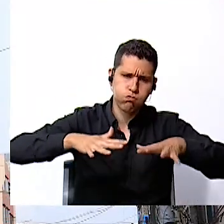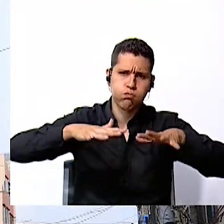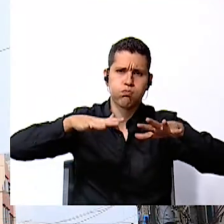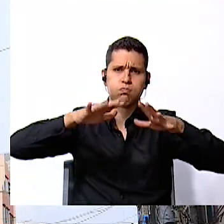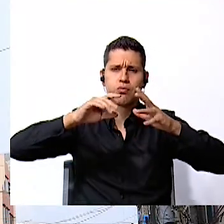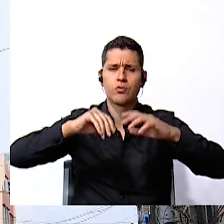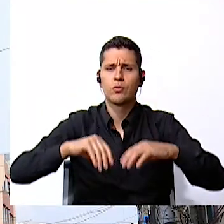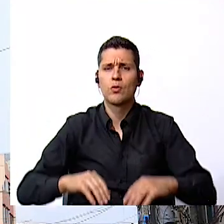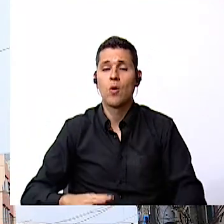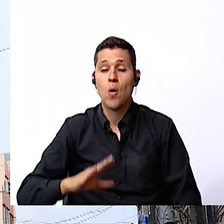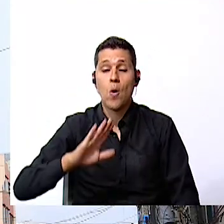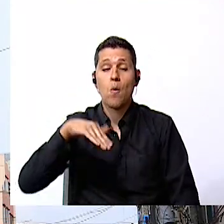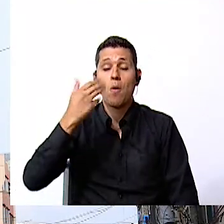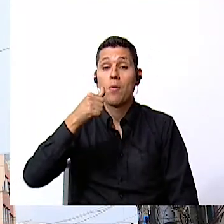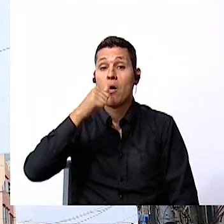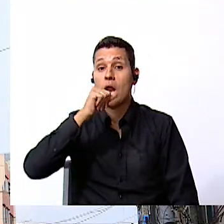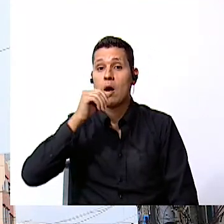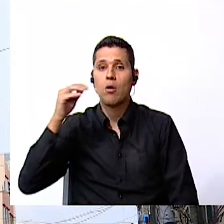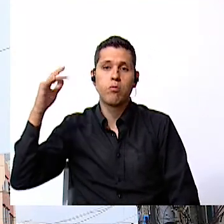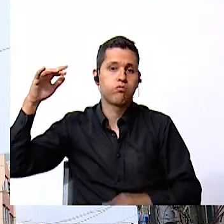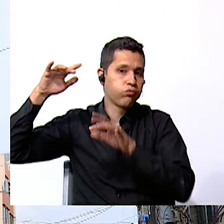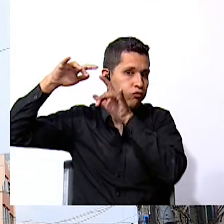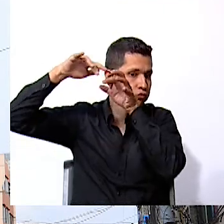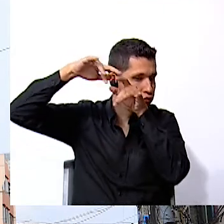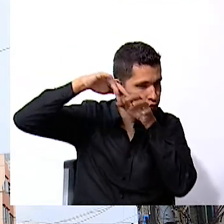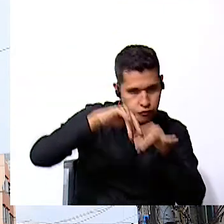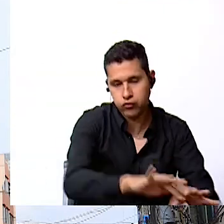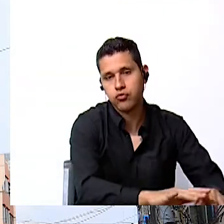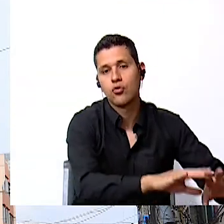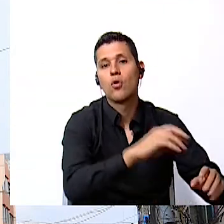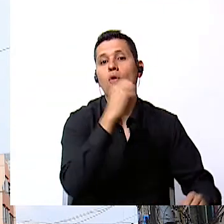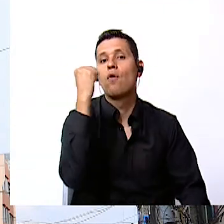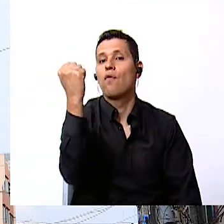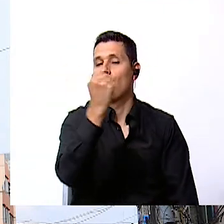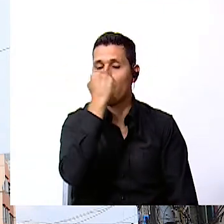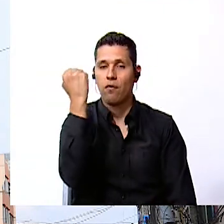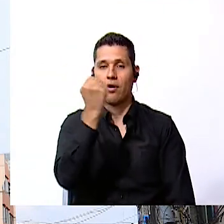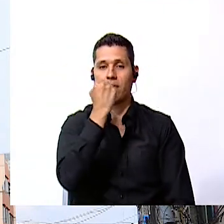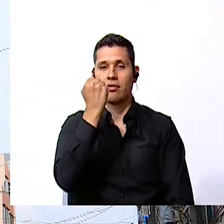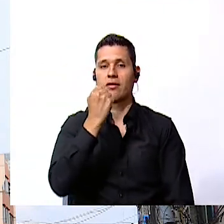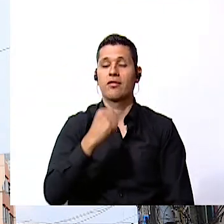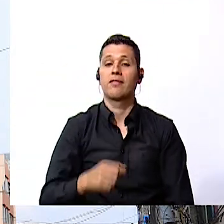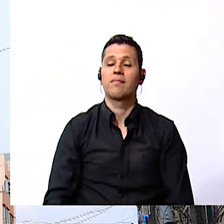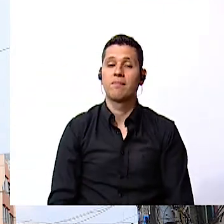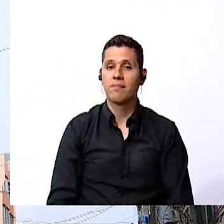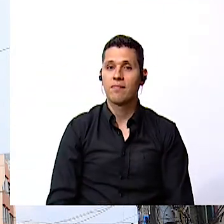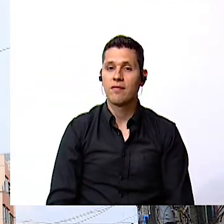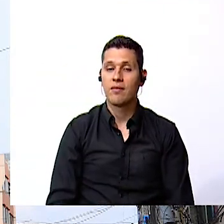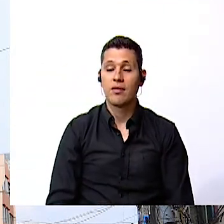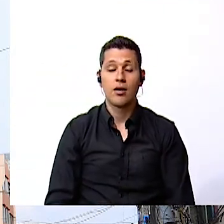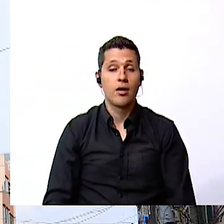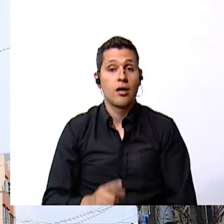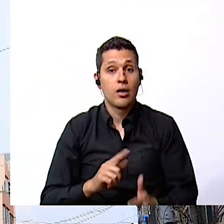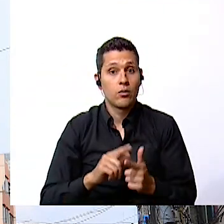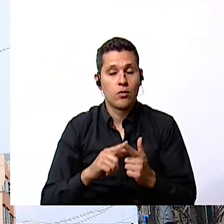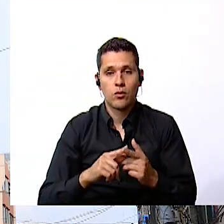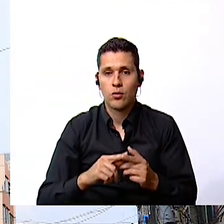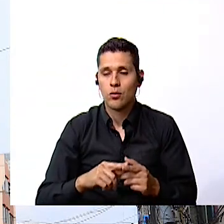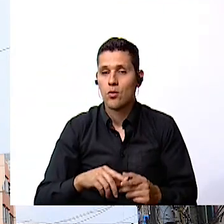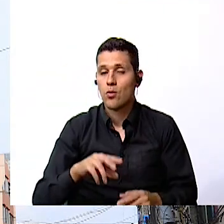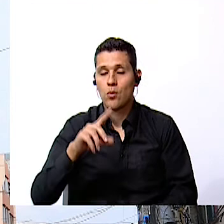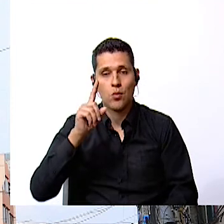the water is running fast, it's very strong. So, don't forget,